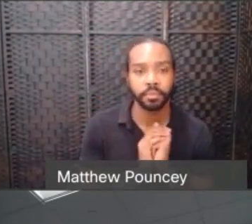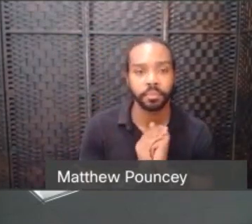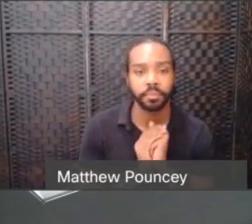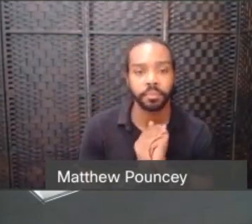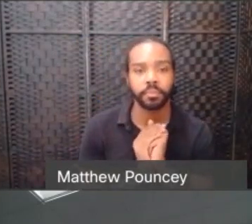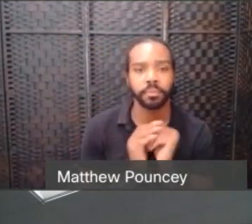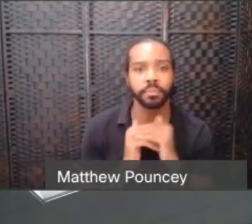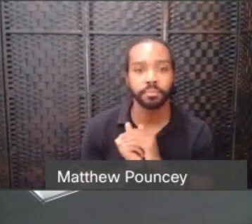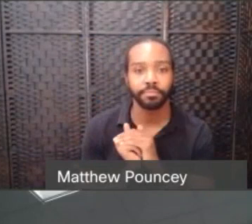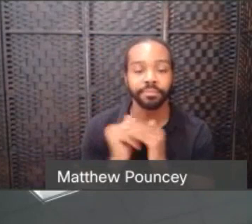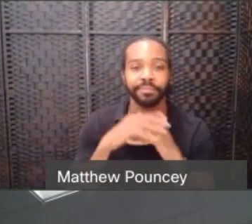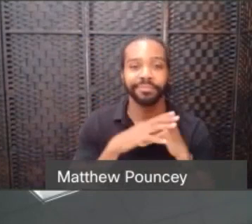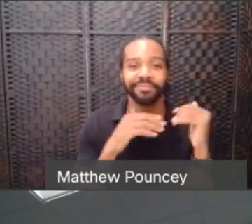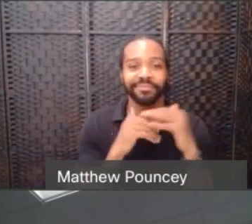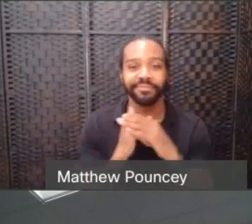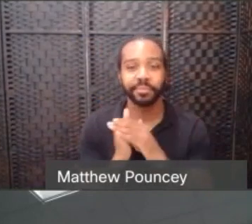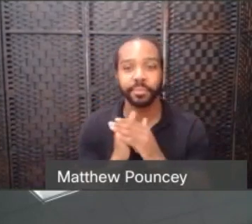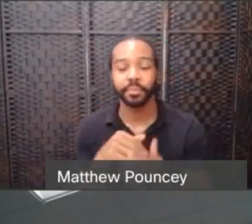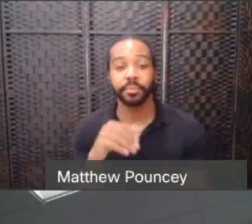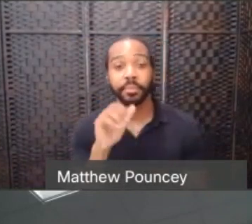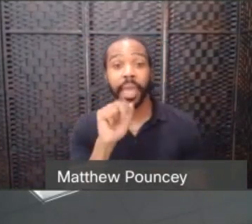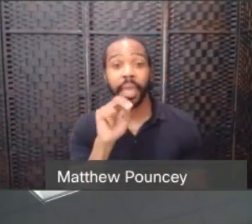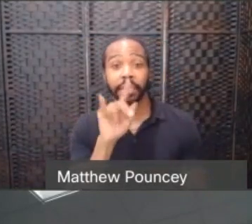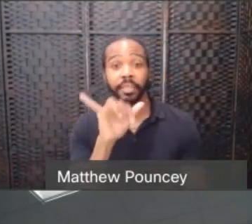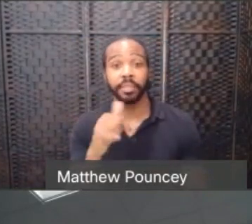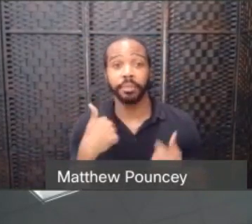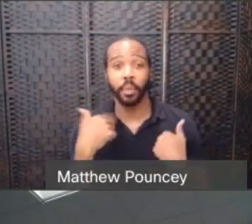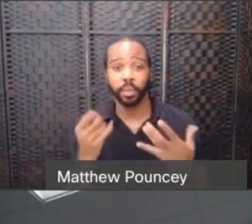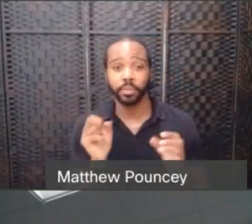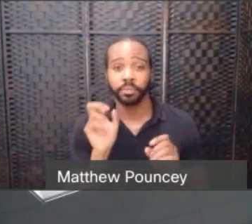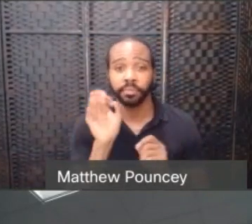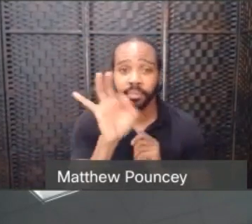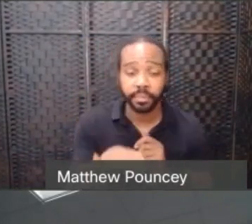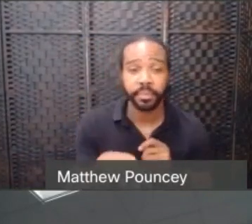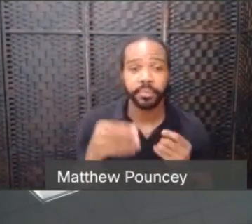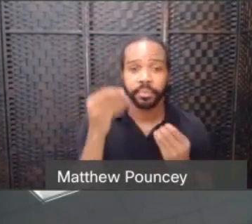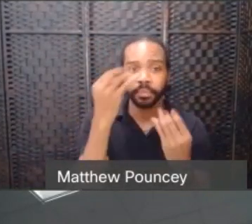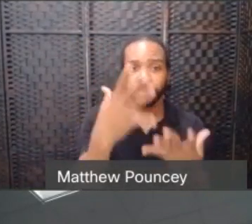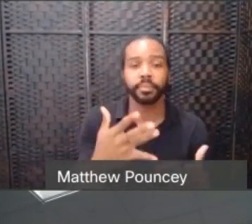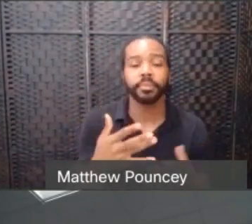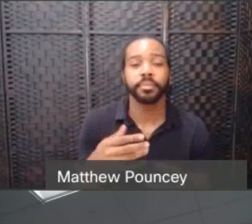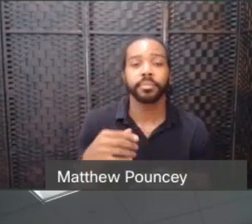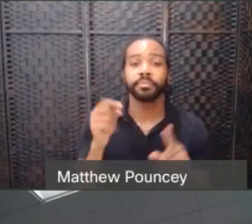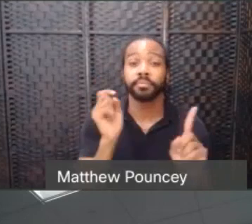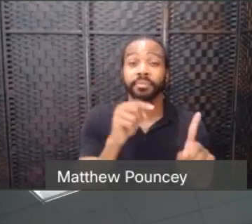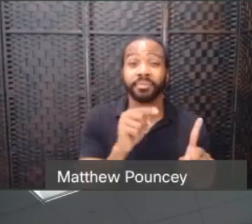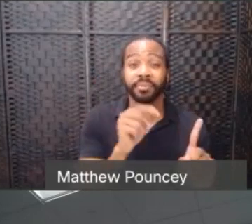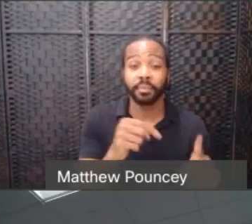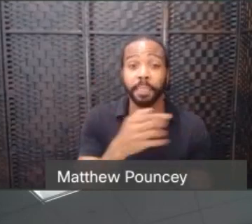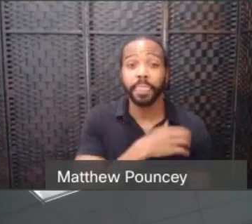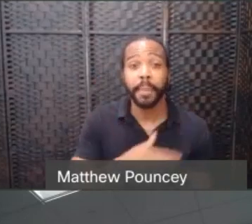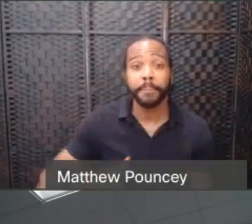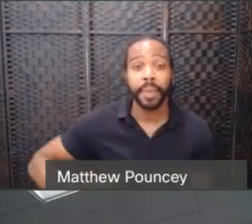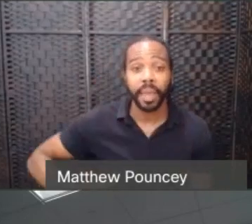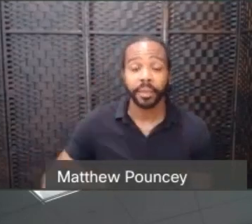DC Health. This is Andy. I was just wanting to jump in for a second and also point out to people that the mayor's orders